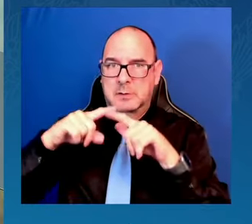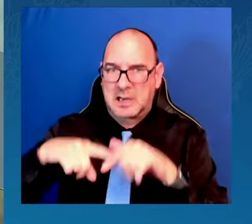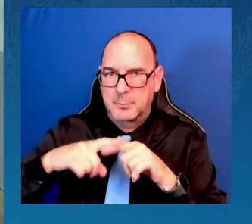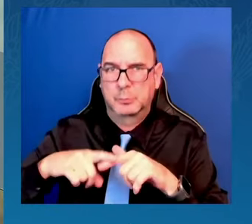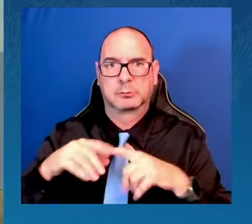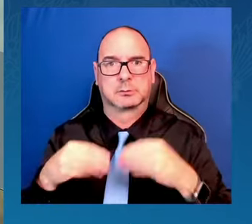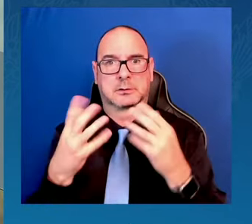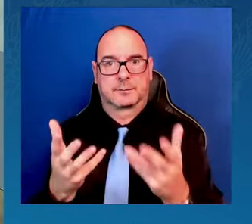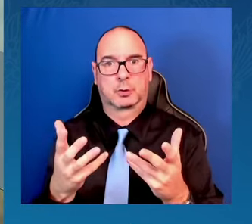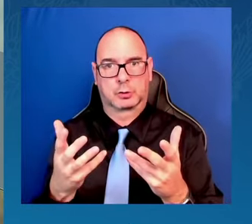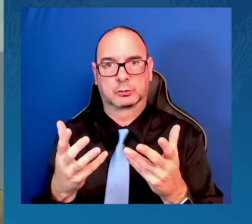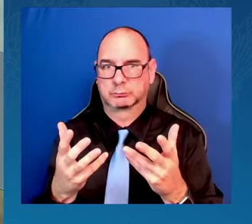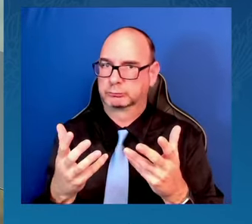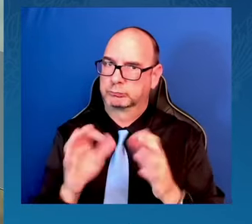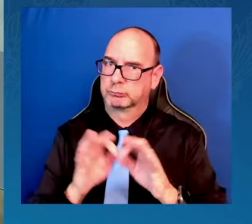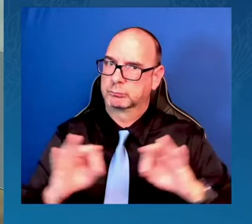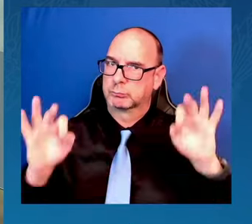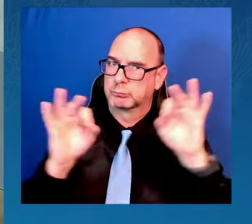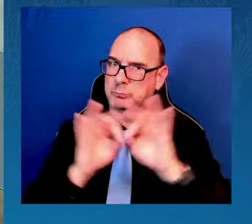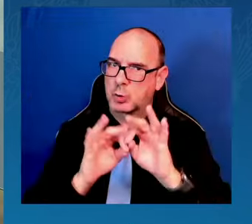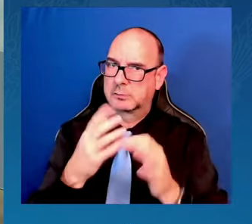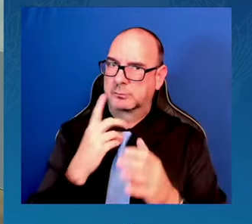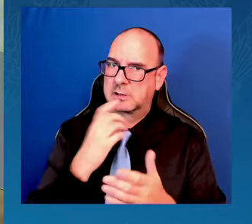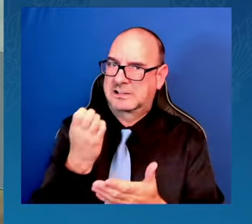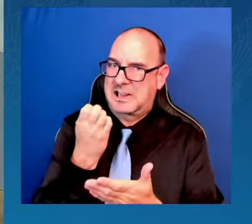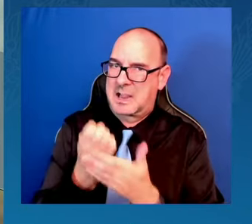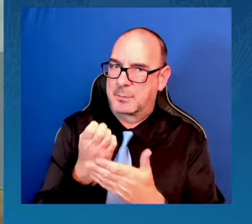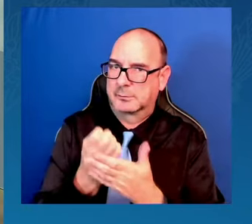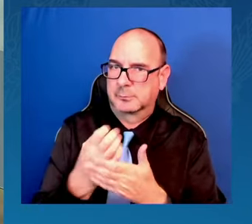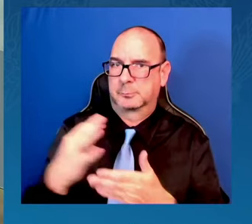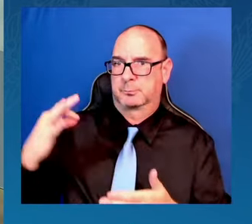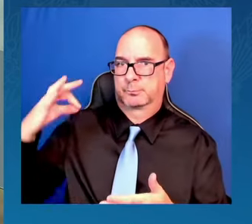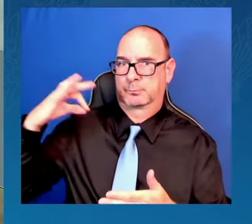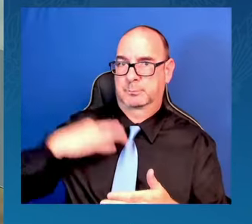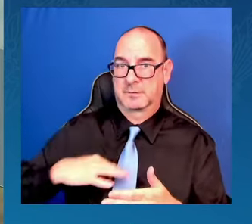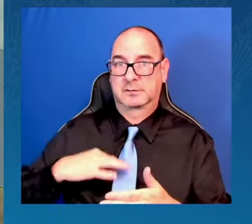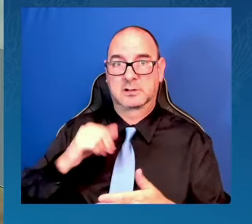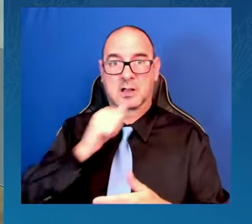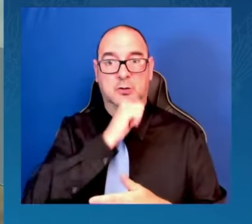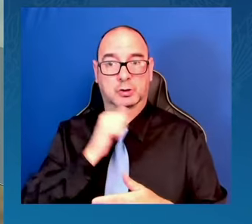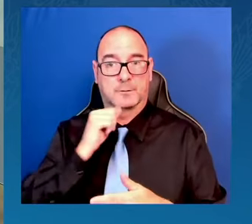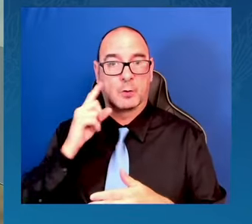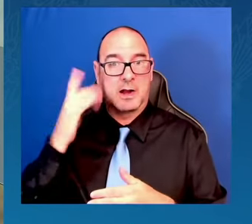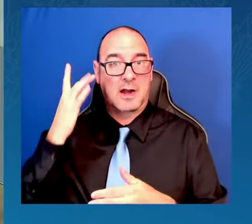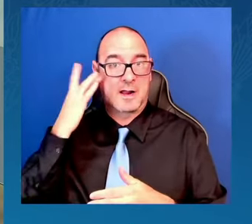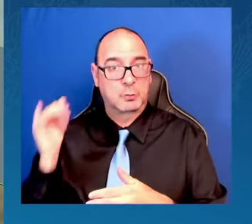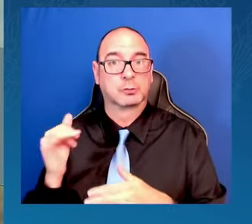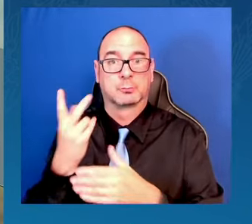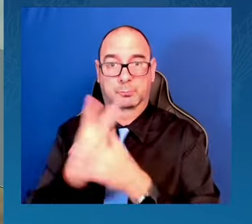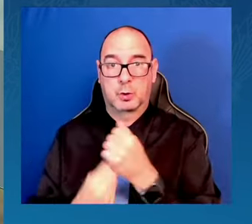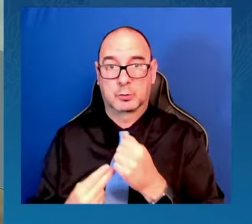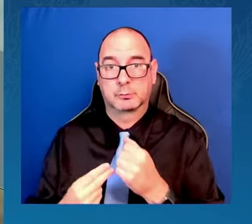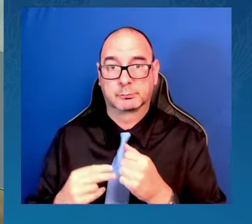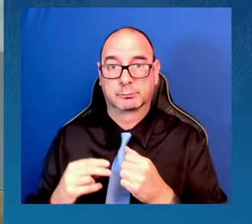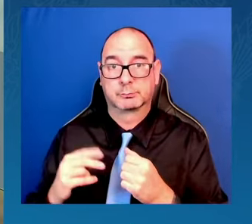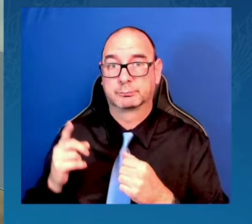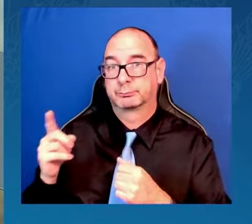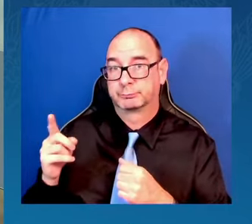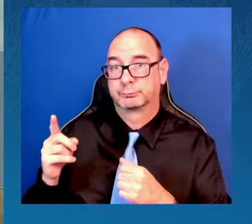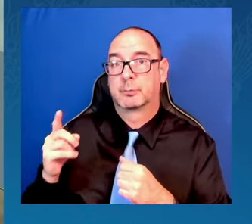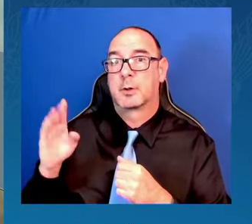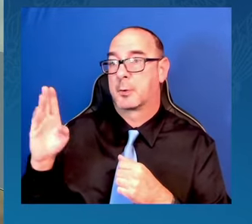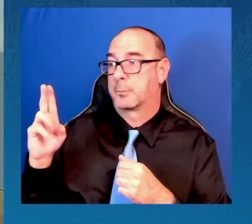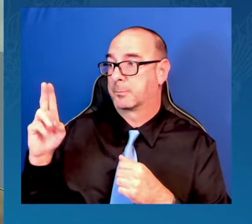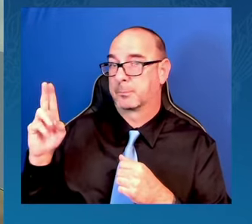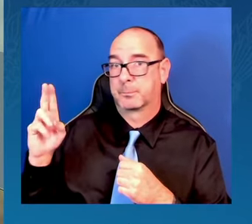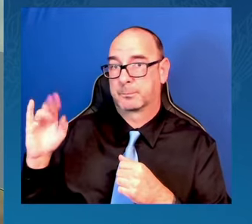both Arizona and California. President Biden and Vice President Harris understand how valuable union workers are, that